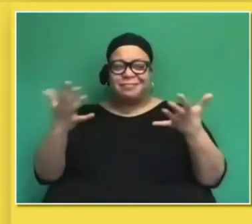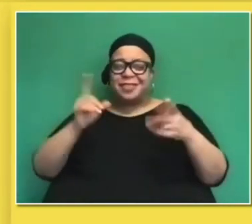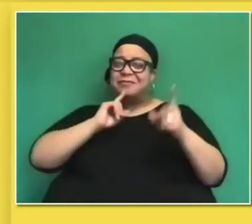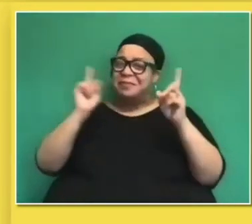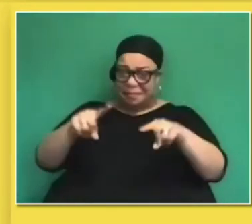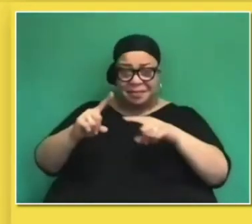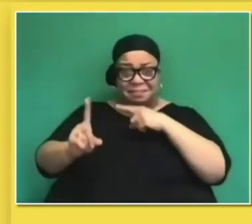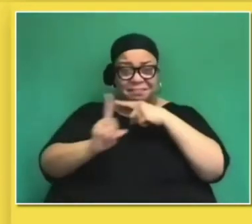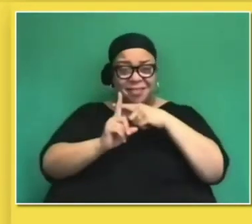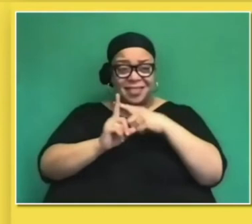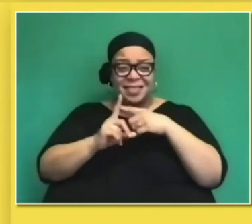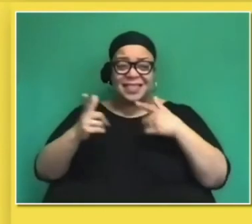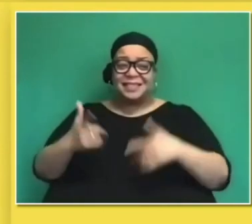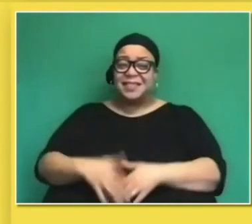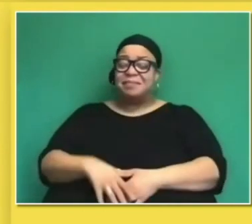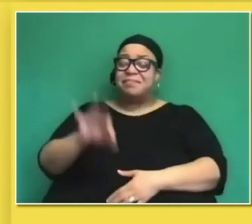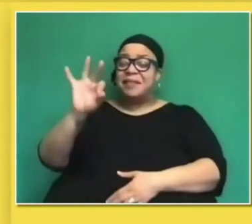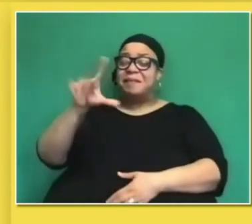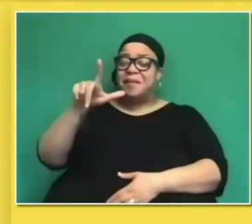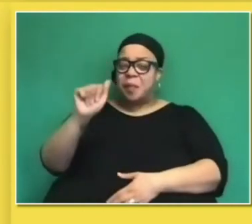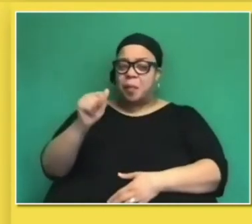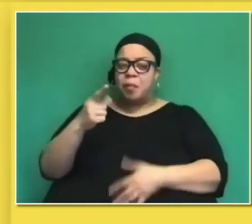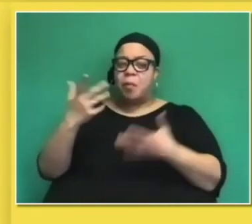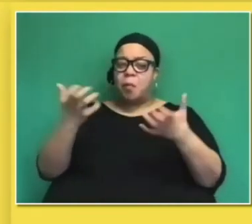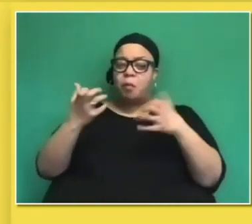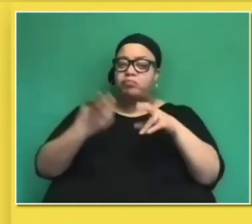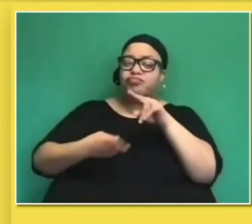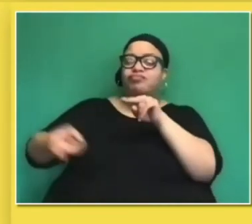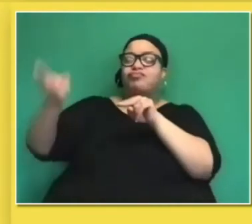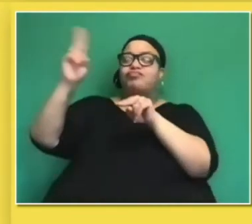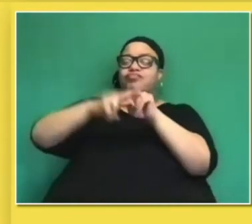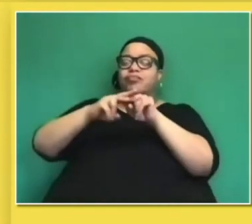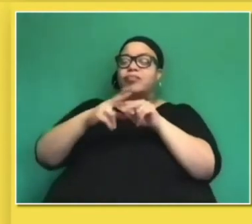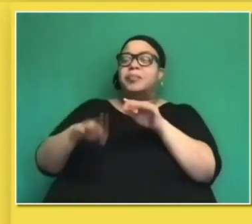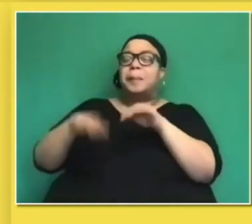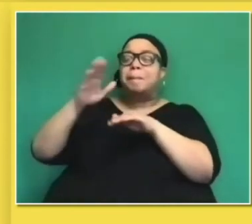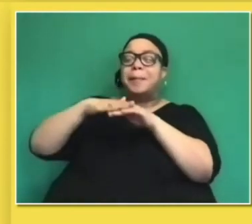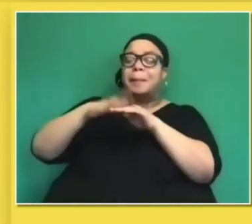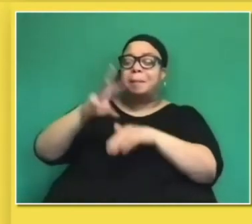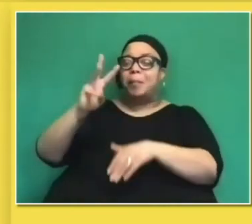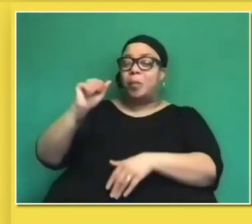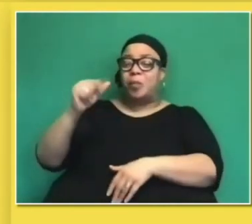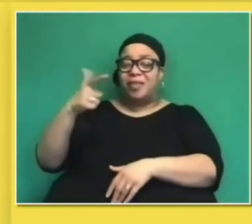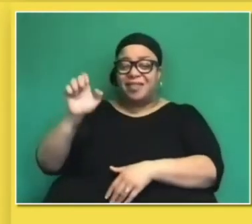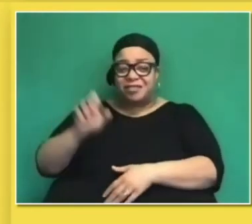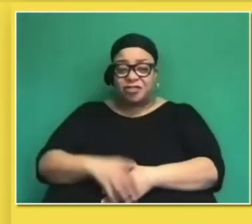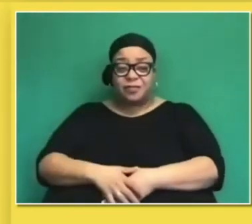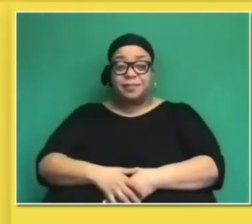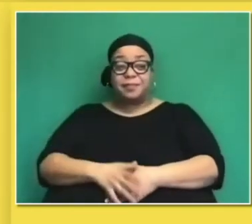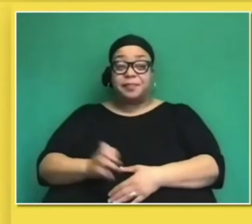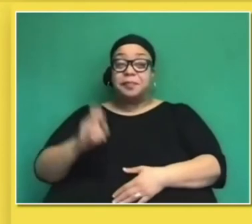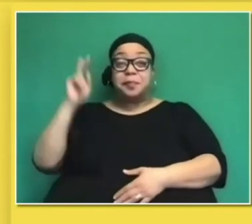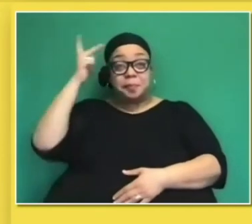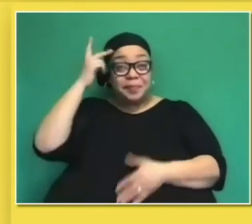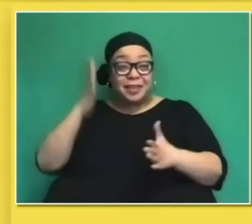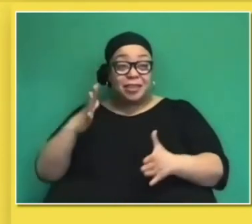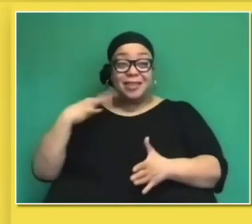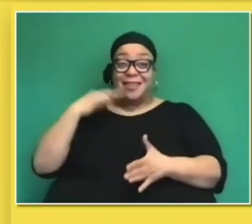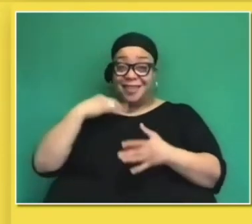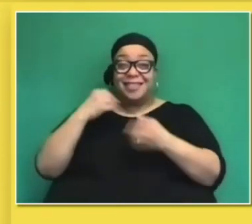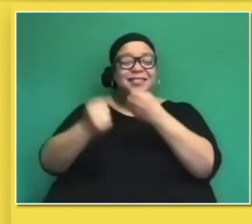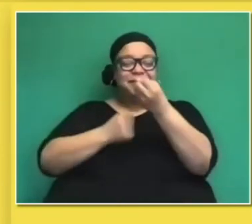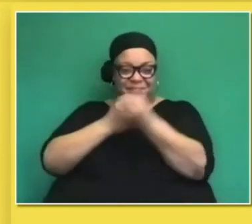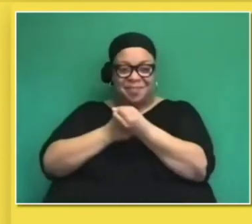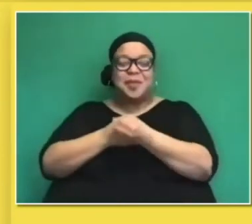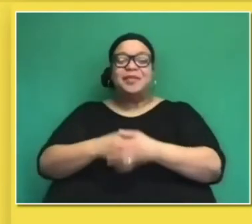more votes than either Biden or Trump. And Biden and Harris got more votes than any presidential